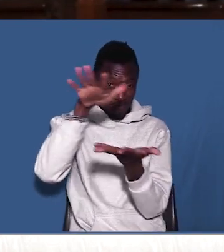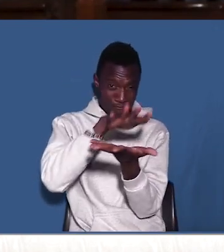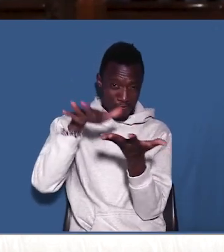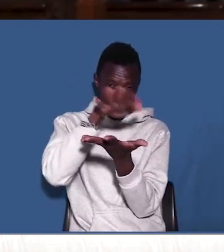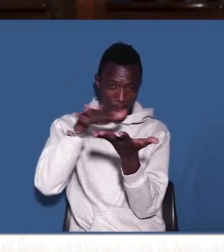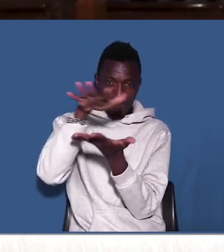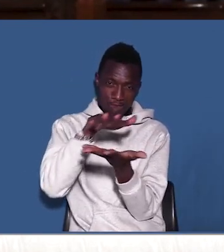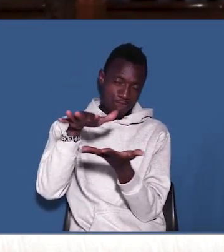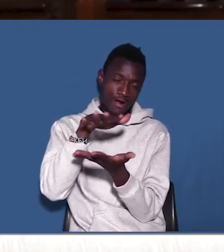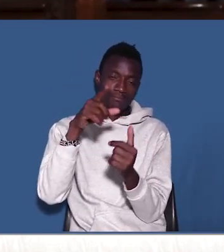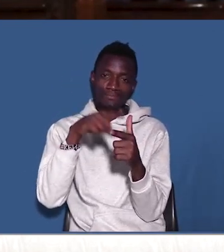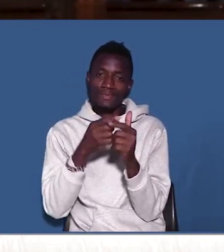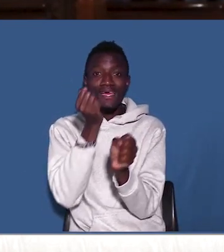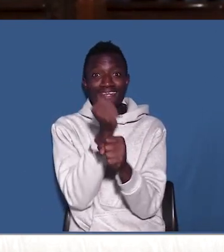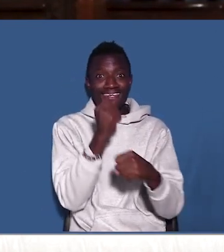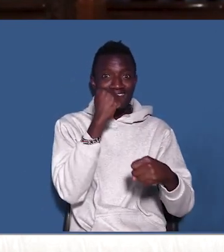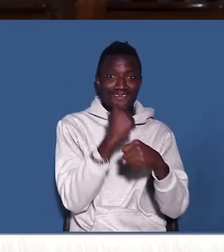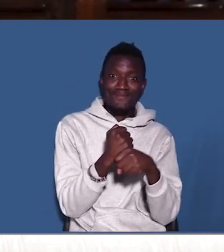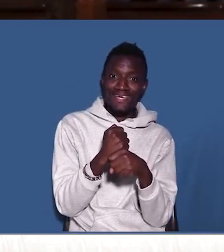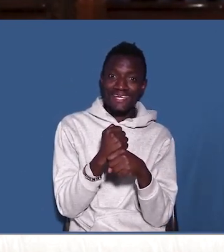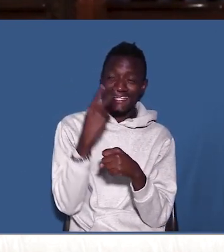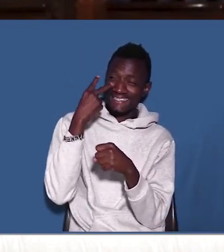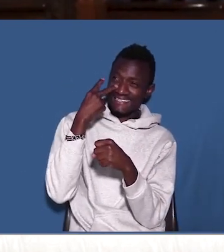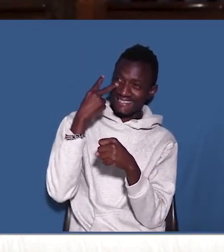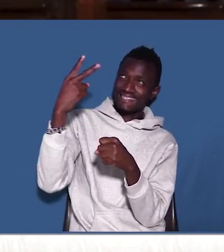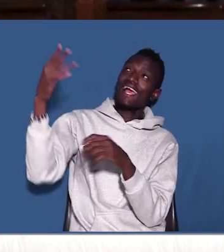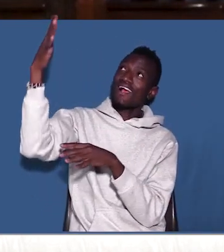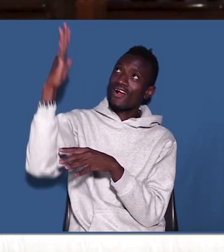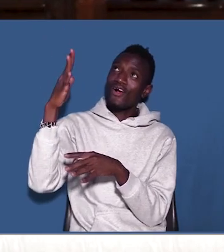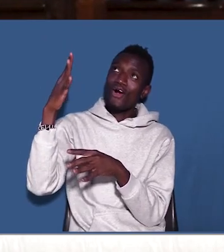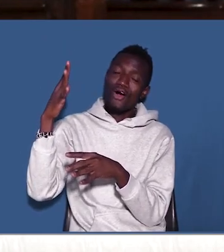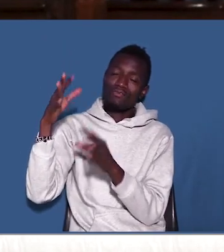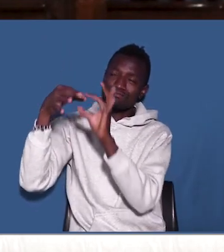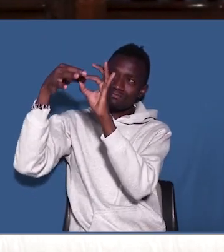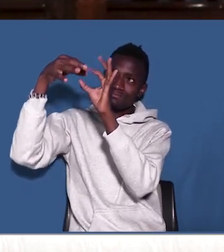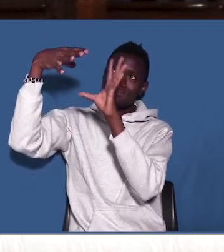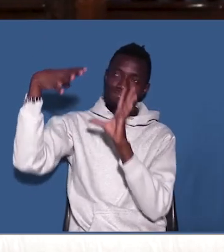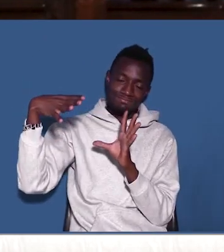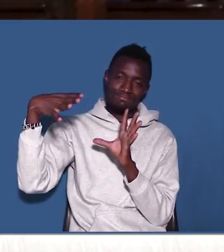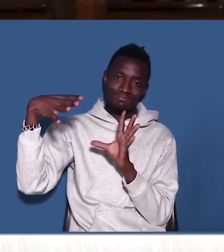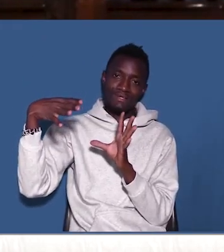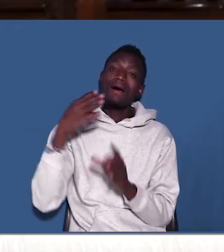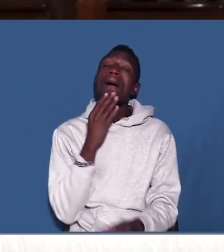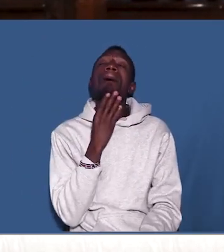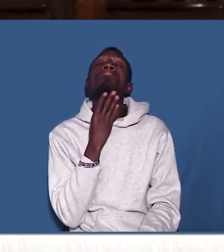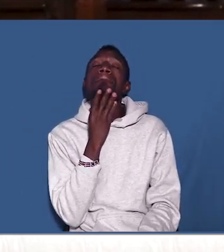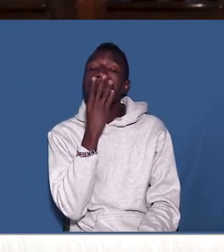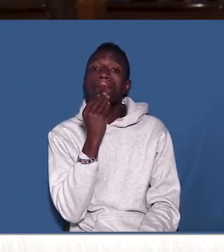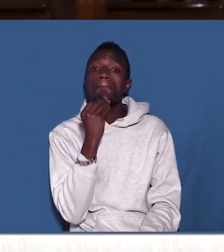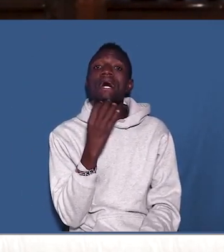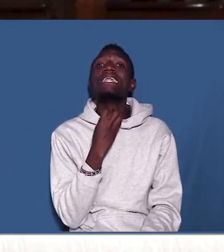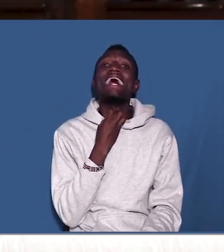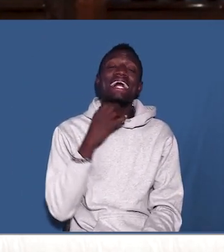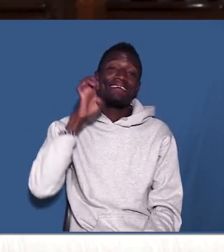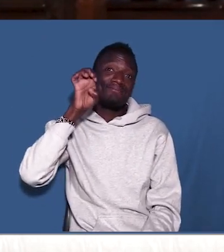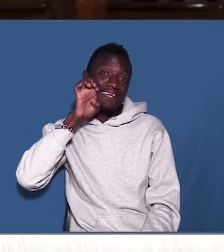They got the knowledge of evil and came under the power of the evil one. And that